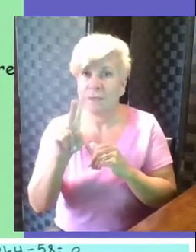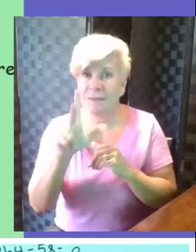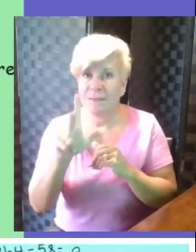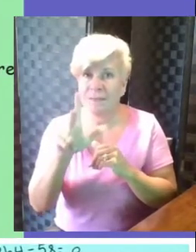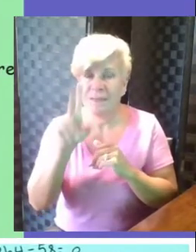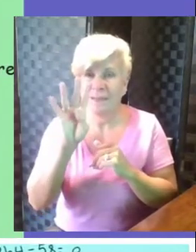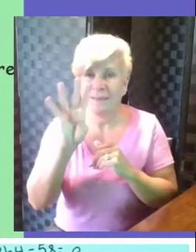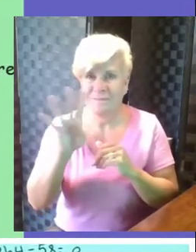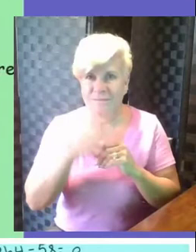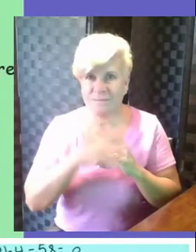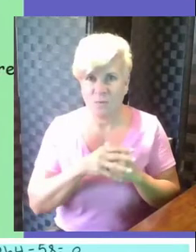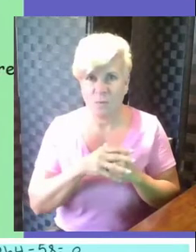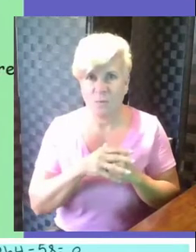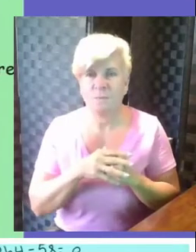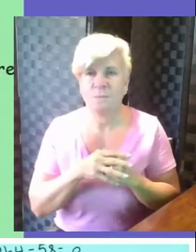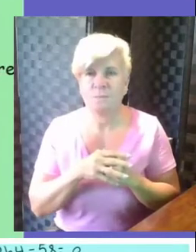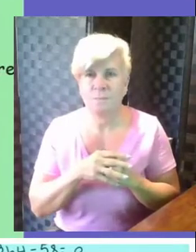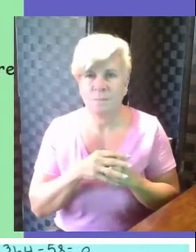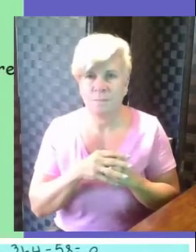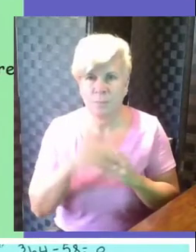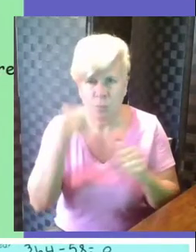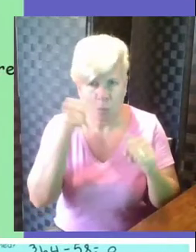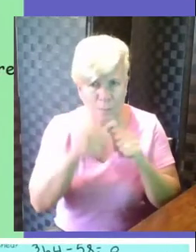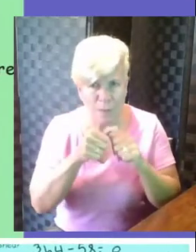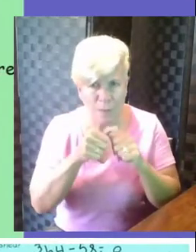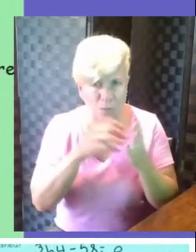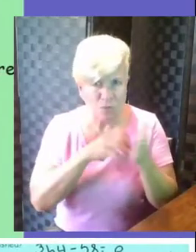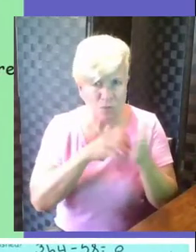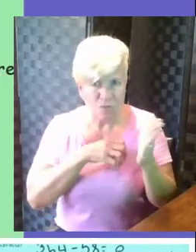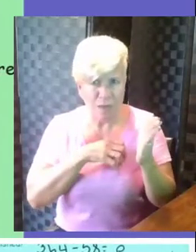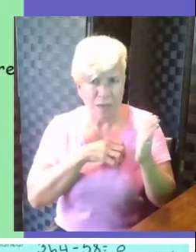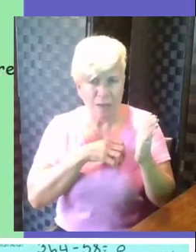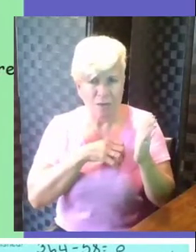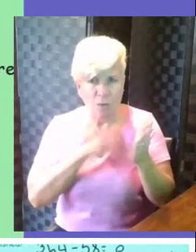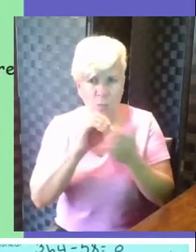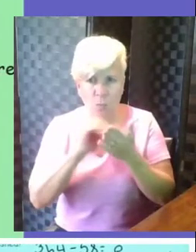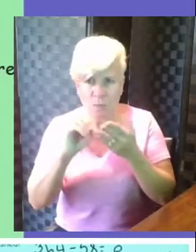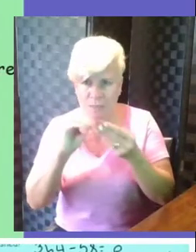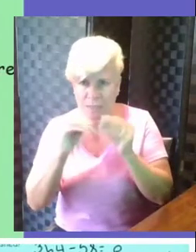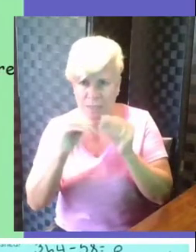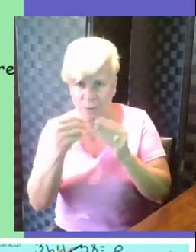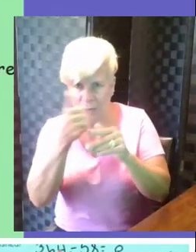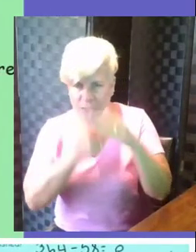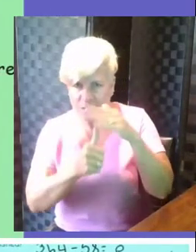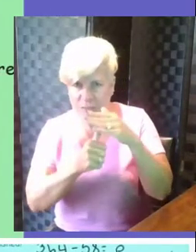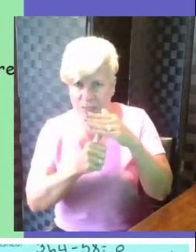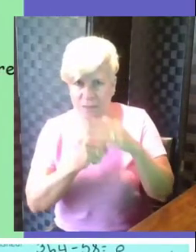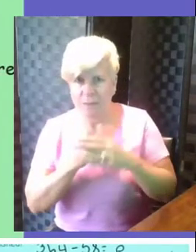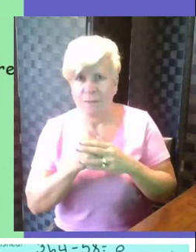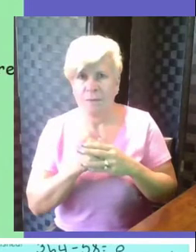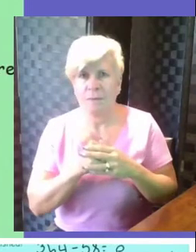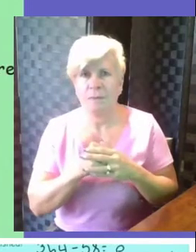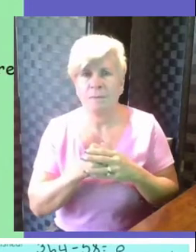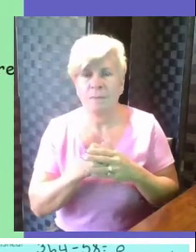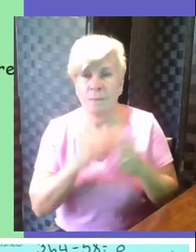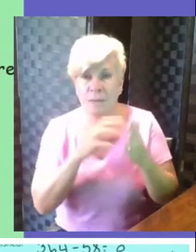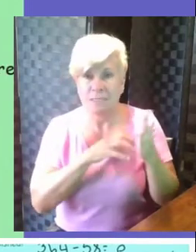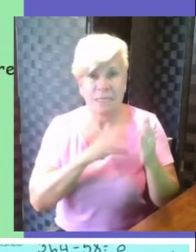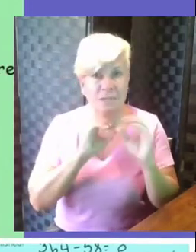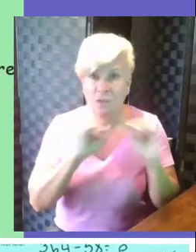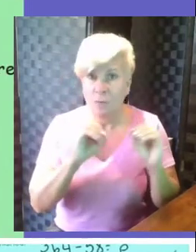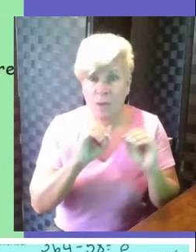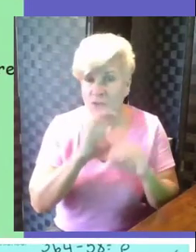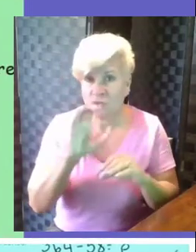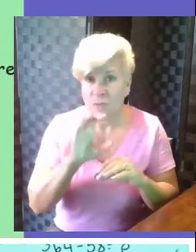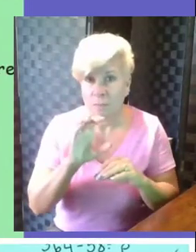2, 3, 4. Now remember, when we subtract, we're just going to put those numbers underneath from this one. So I'm not going to take away any